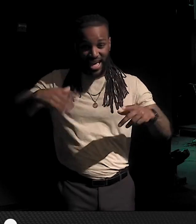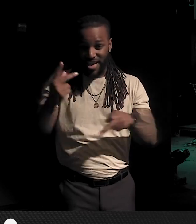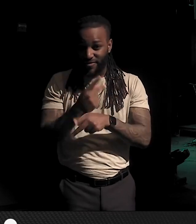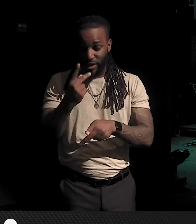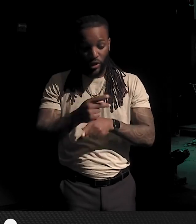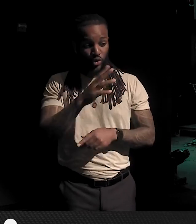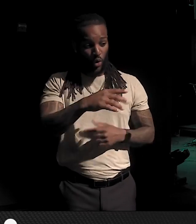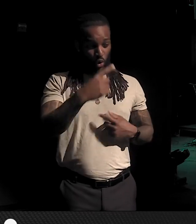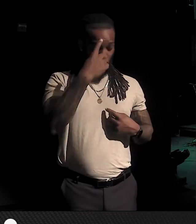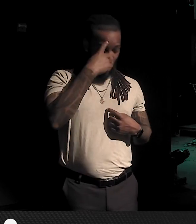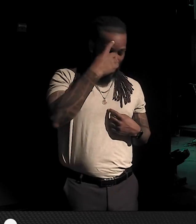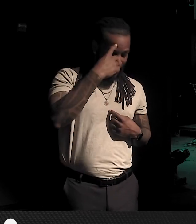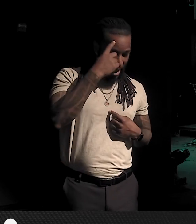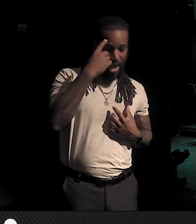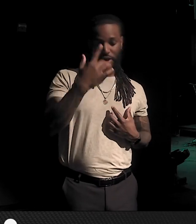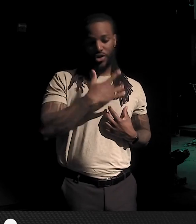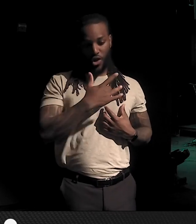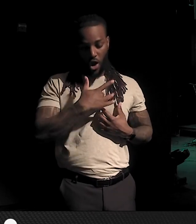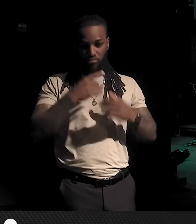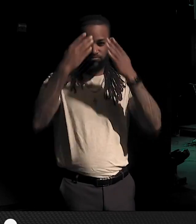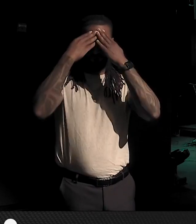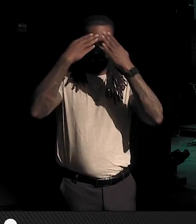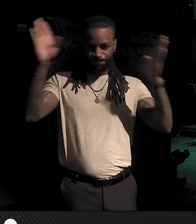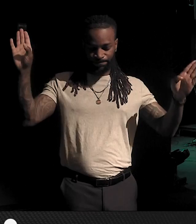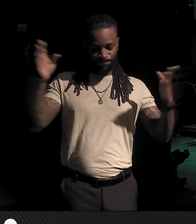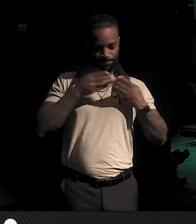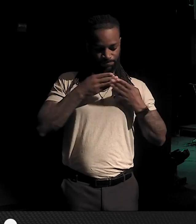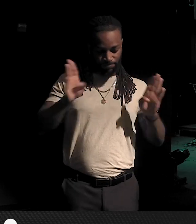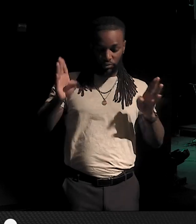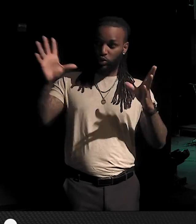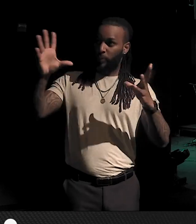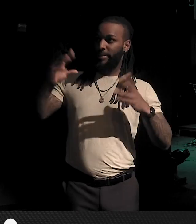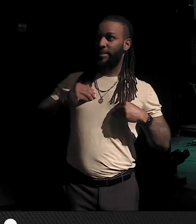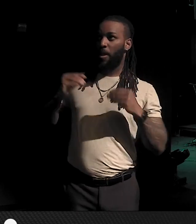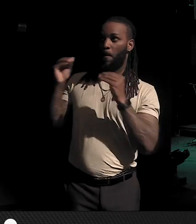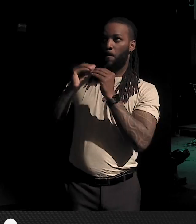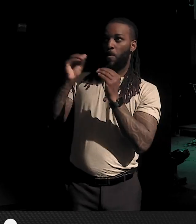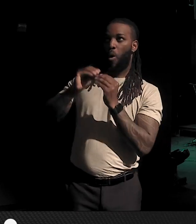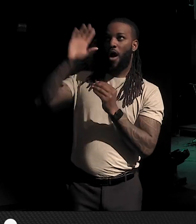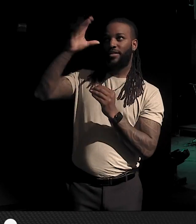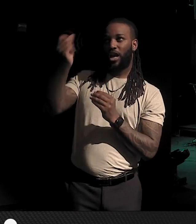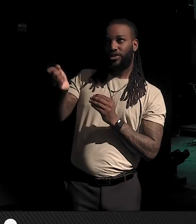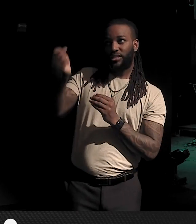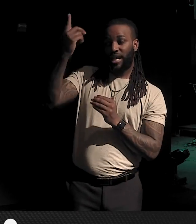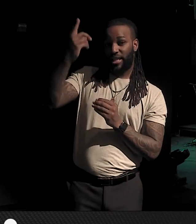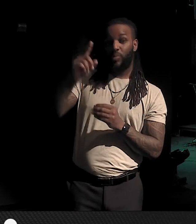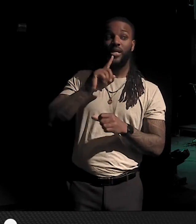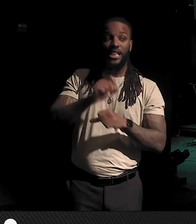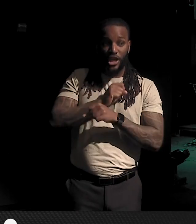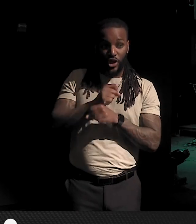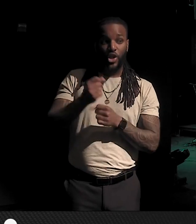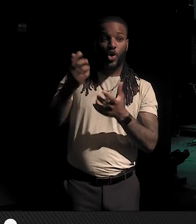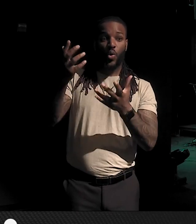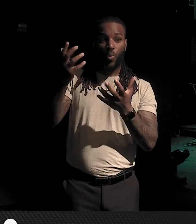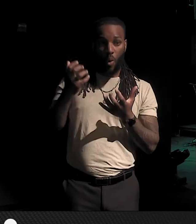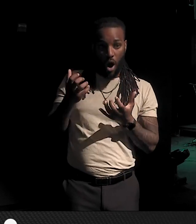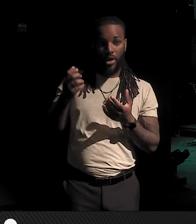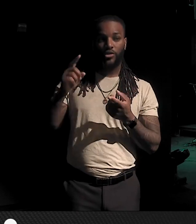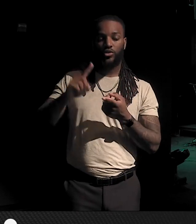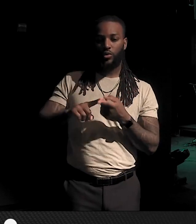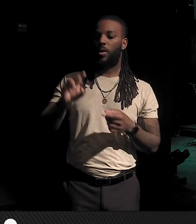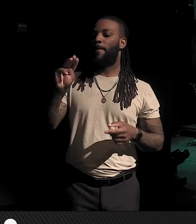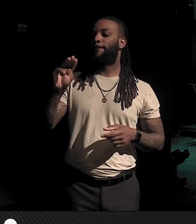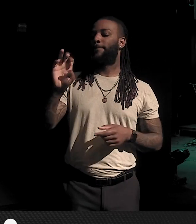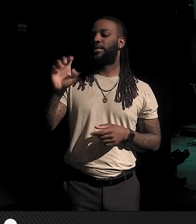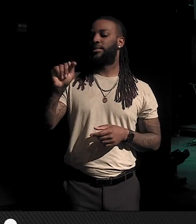and your hands and your heart open to receive more of his understanding, because you literally want to